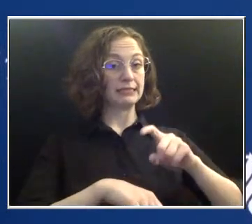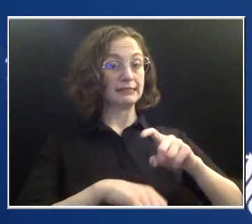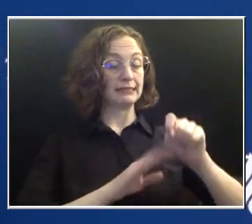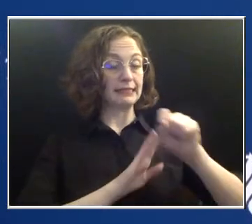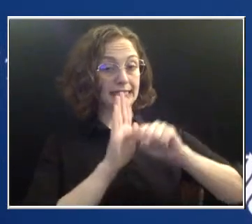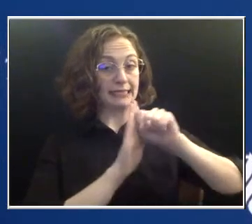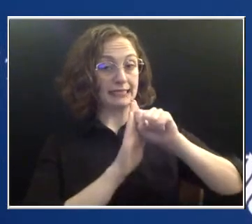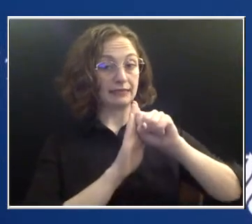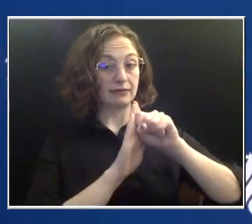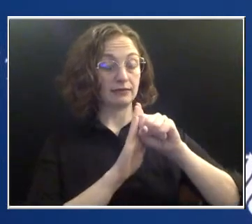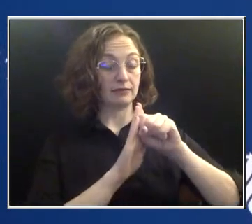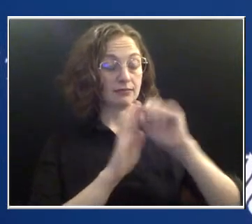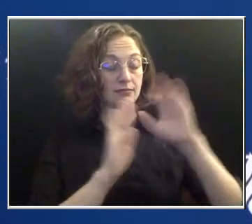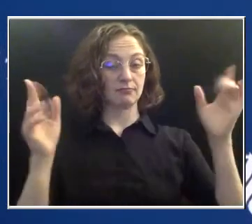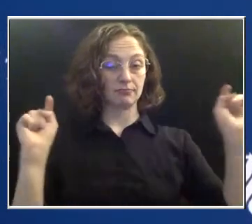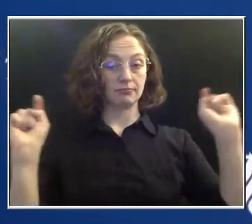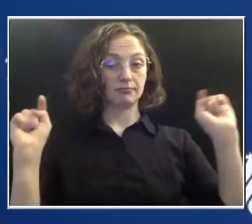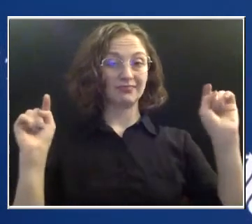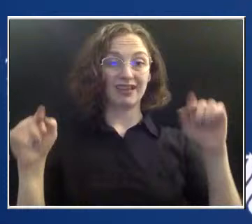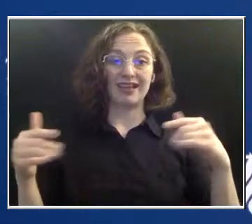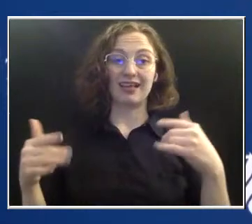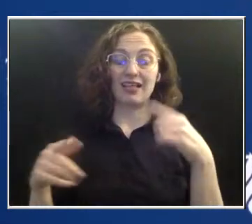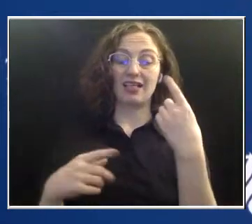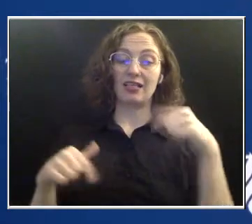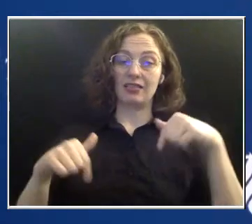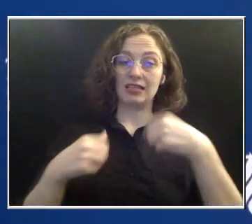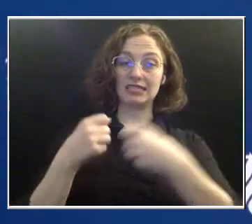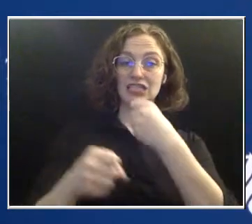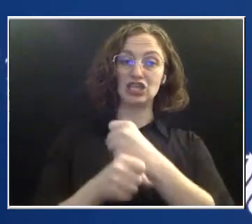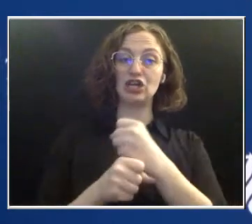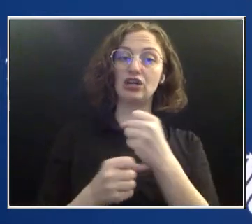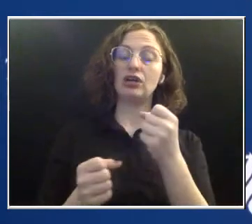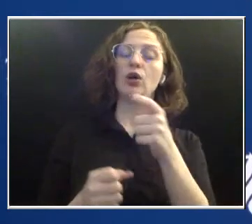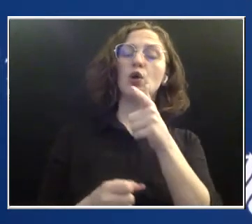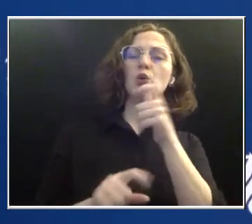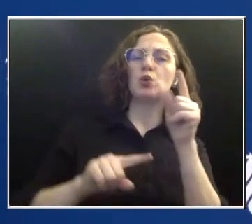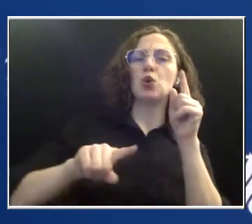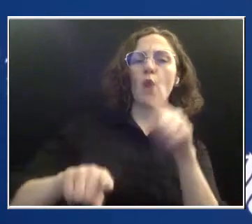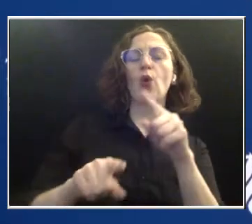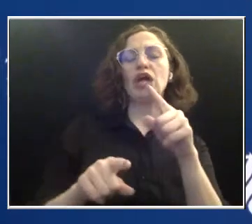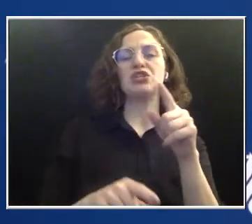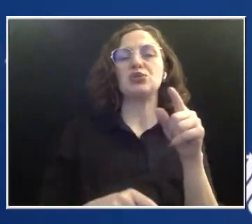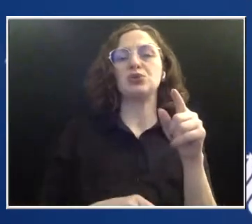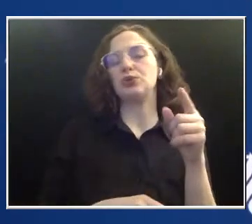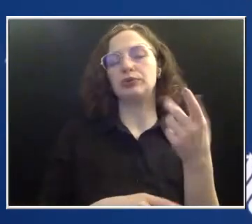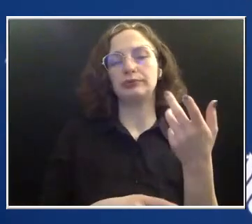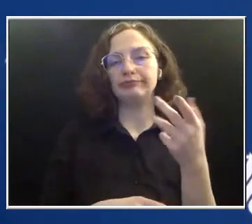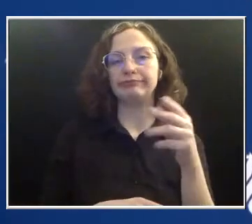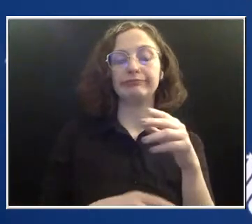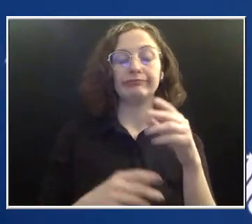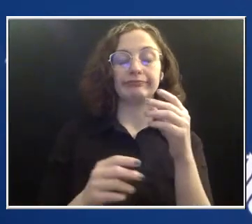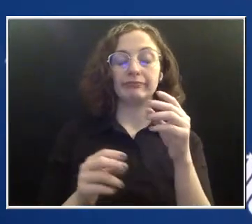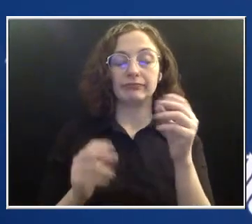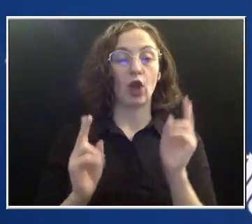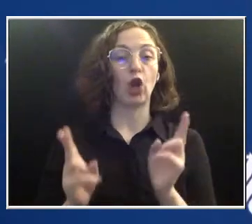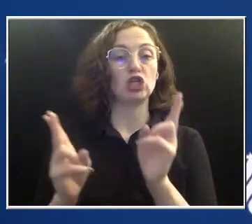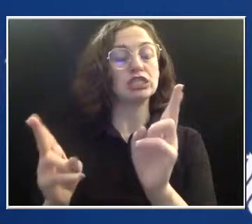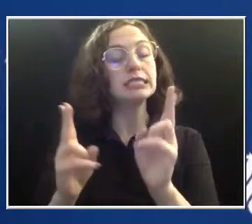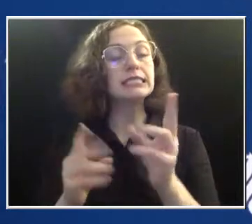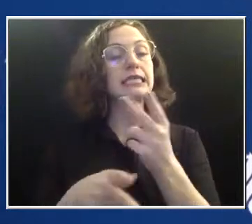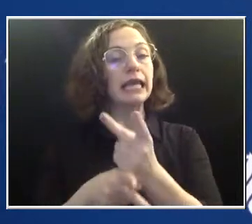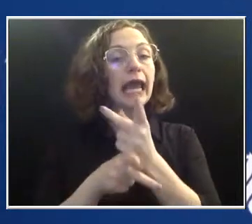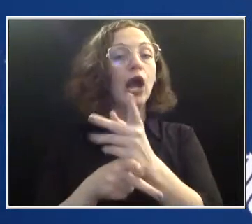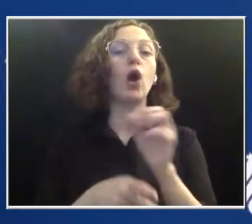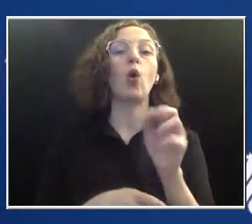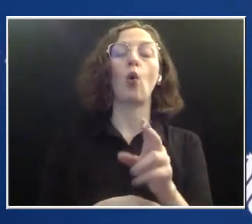going to emergency department or primary care for evaluation of flu-like illness, and that would include flu, common cough